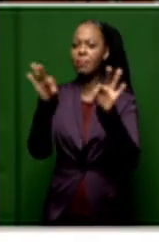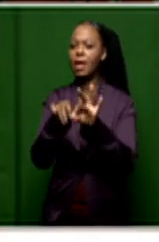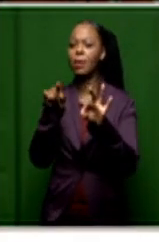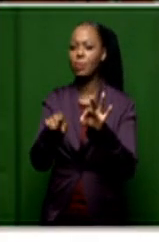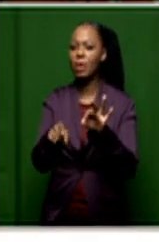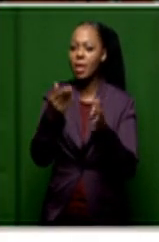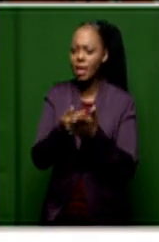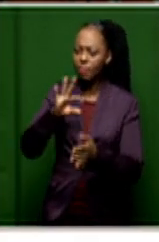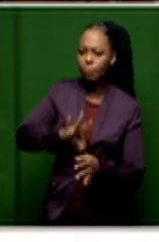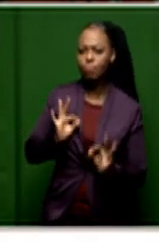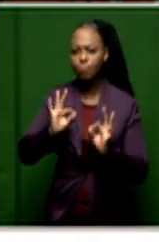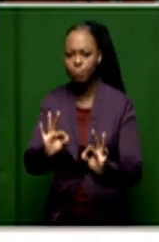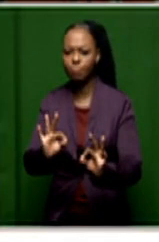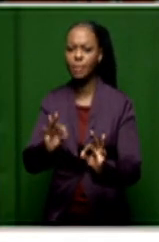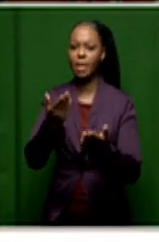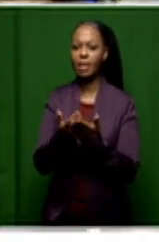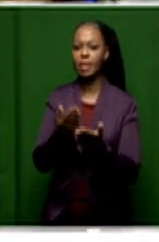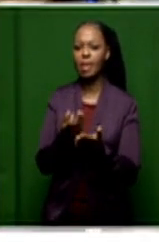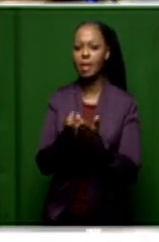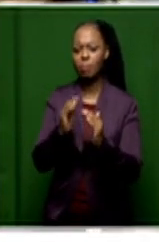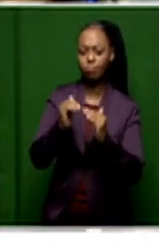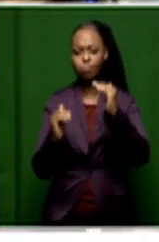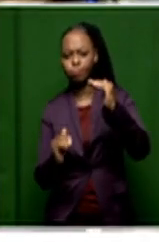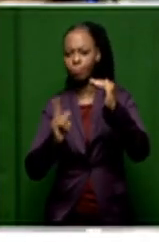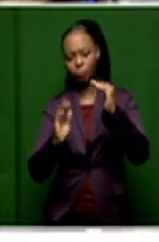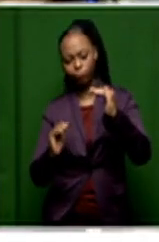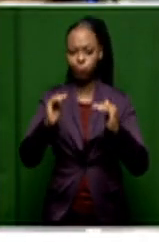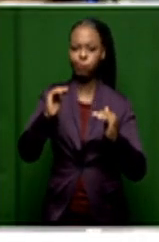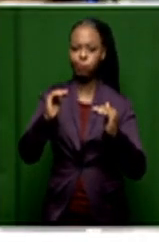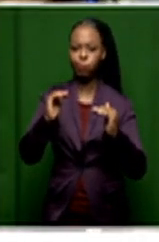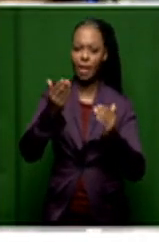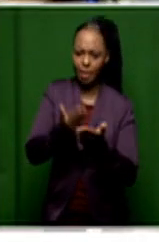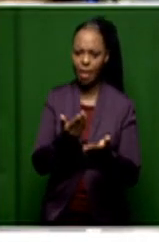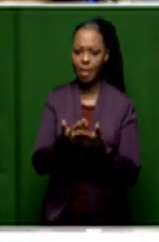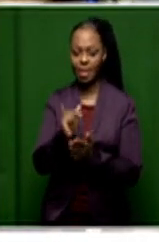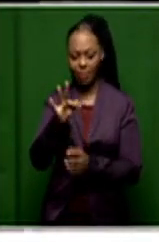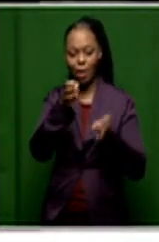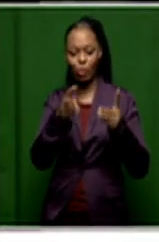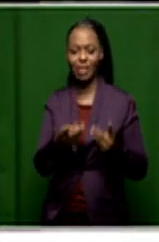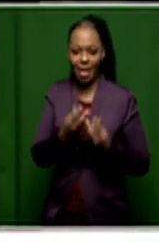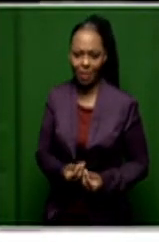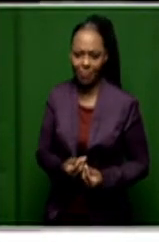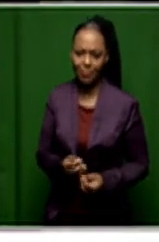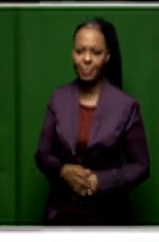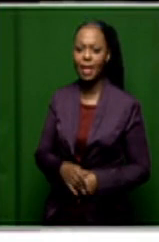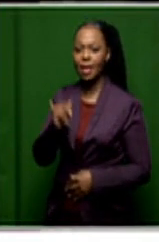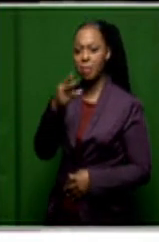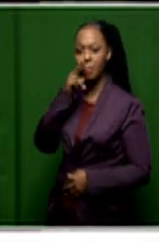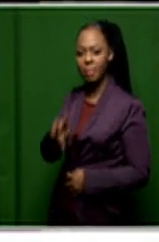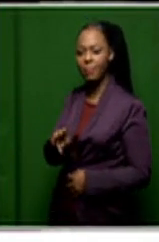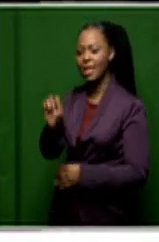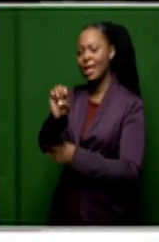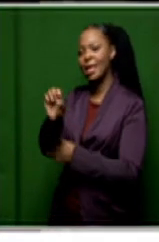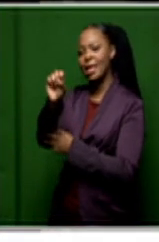earn enough to be able to reduce inequality. If you look at the success story of East Asia, it was